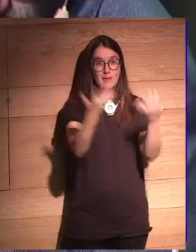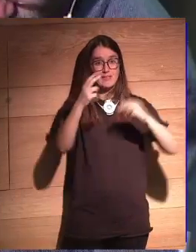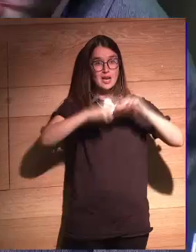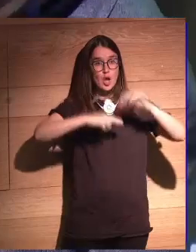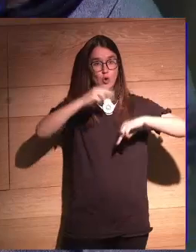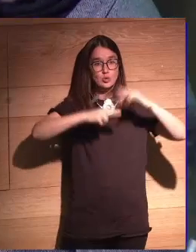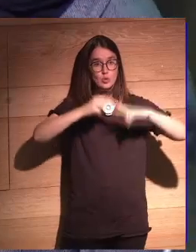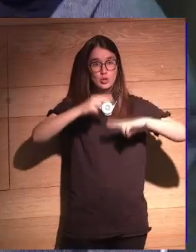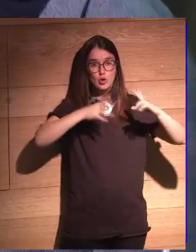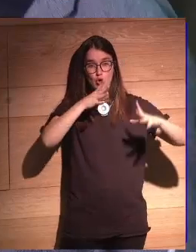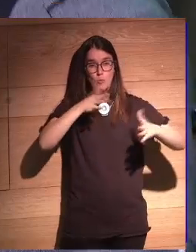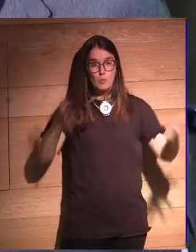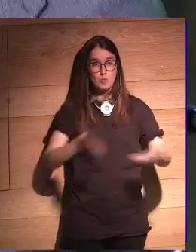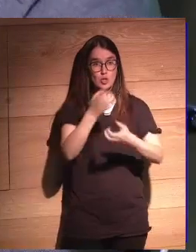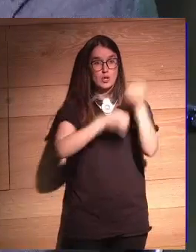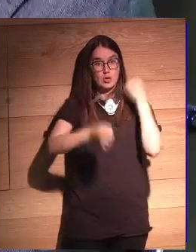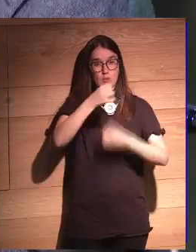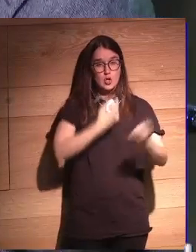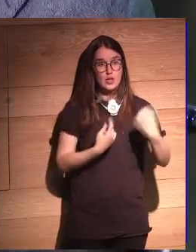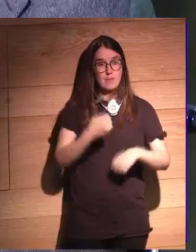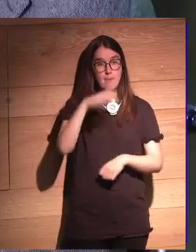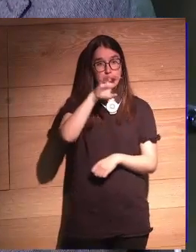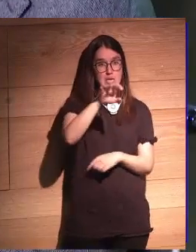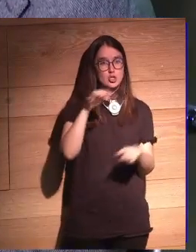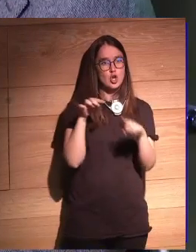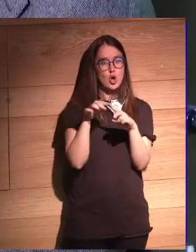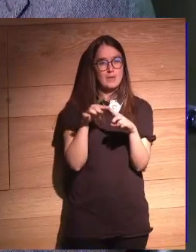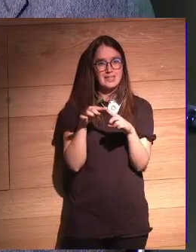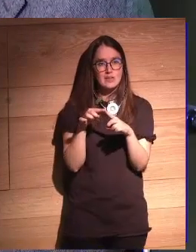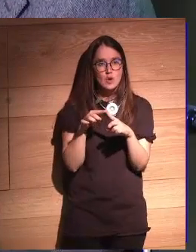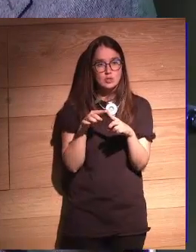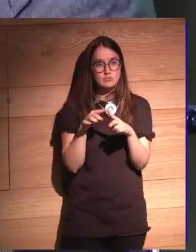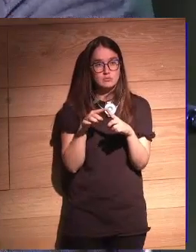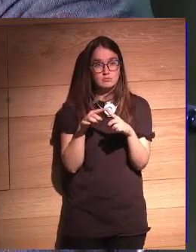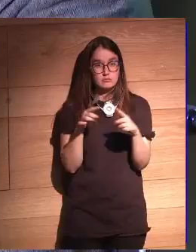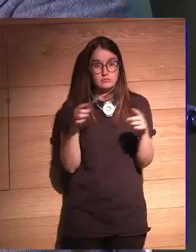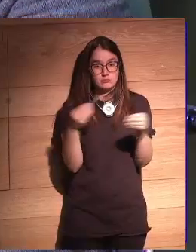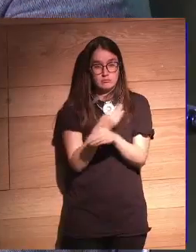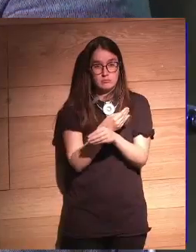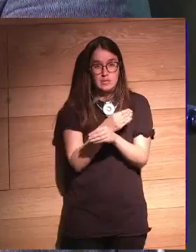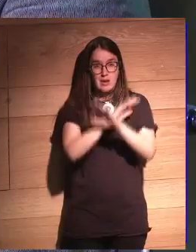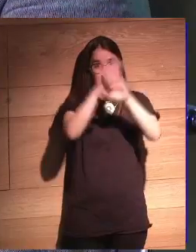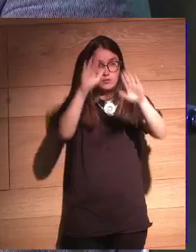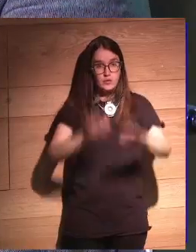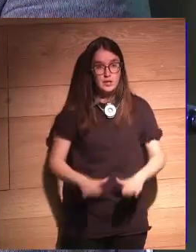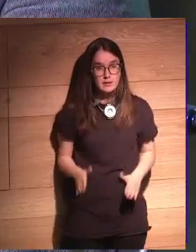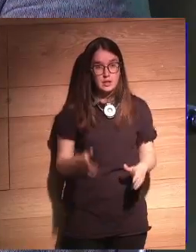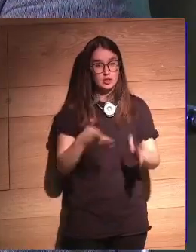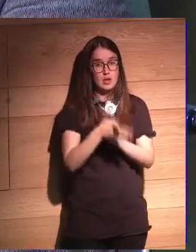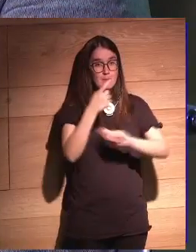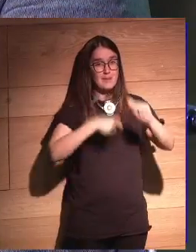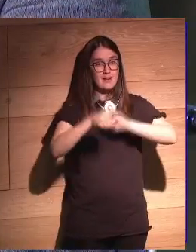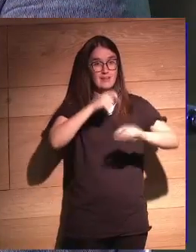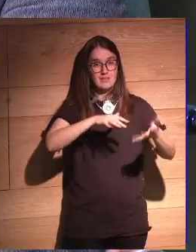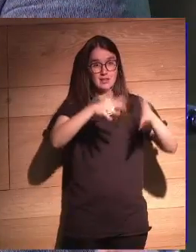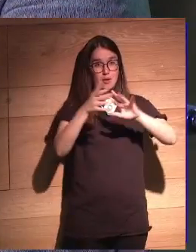is to promote the building as a economic driver of the country. These two goals are